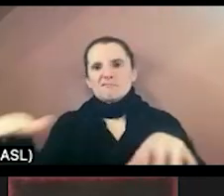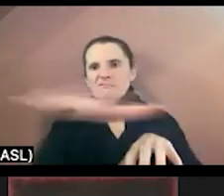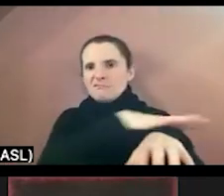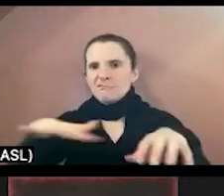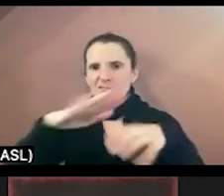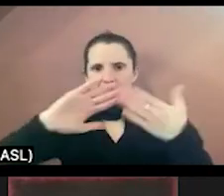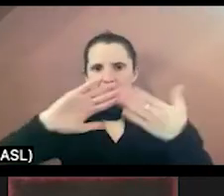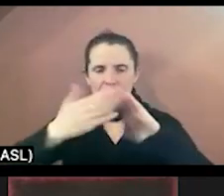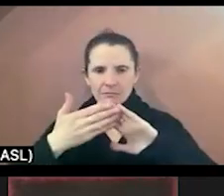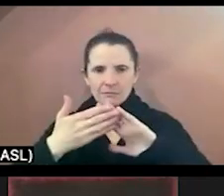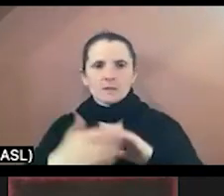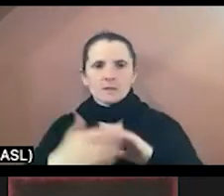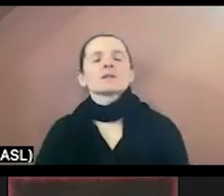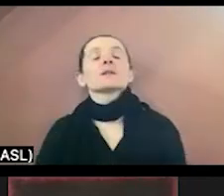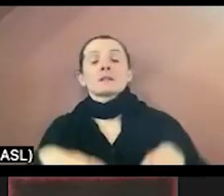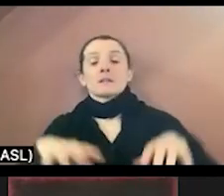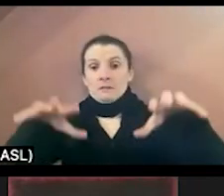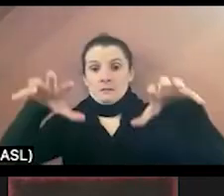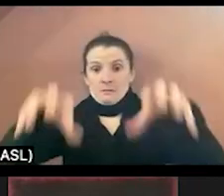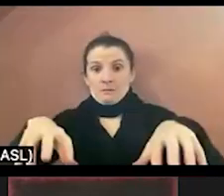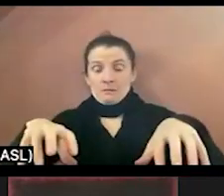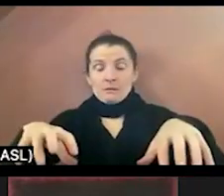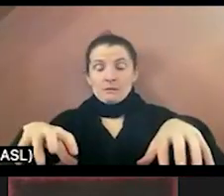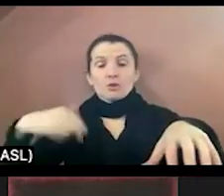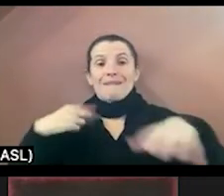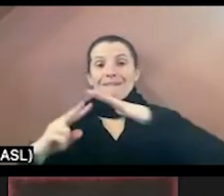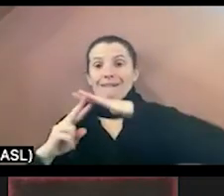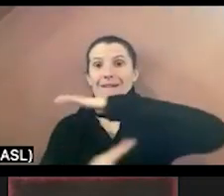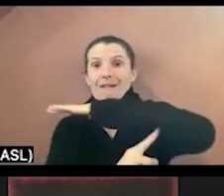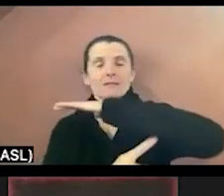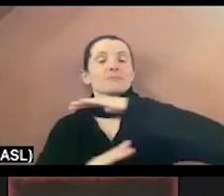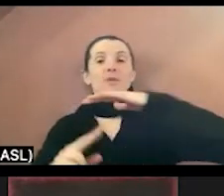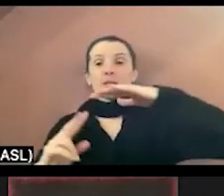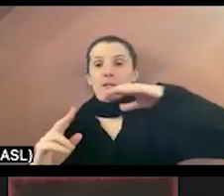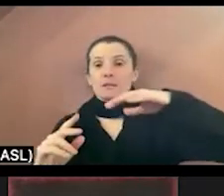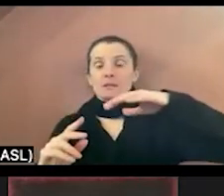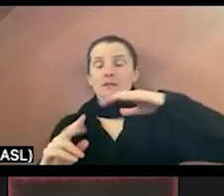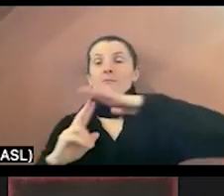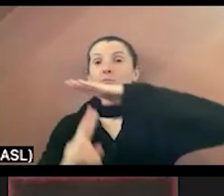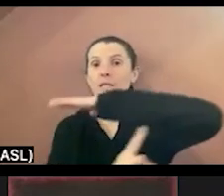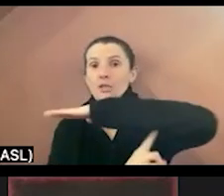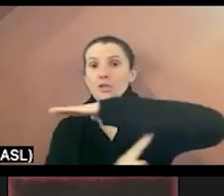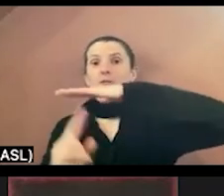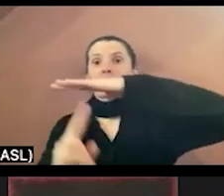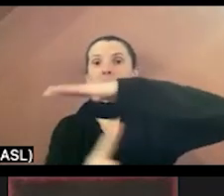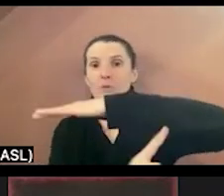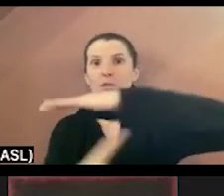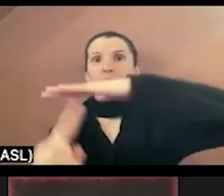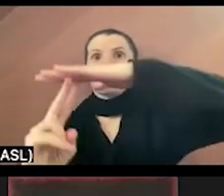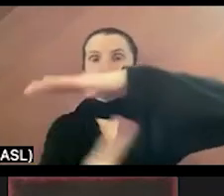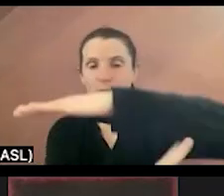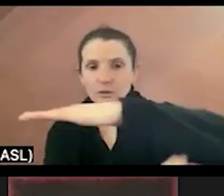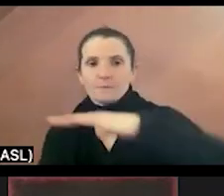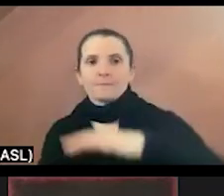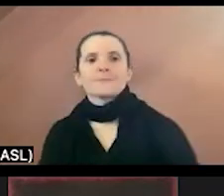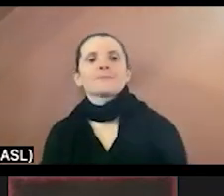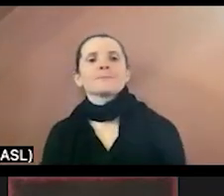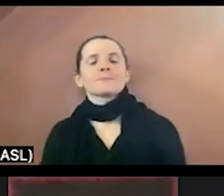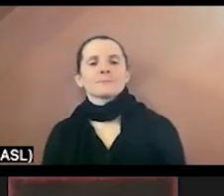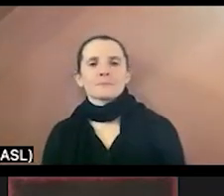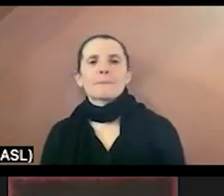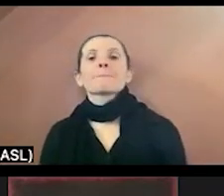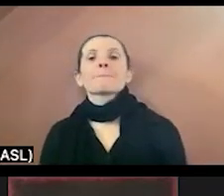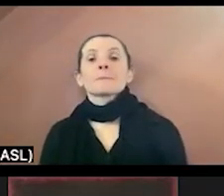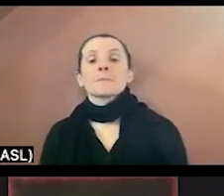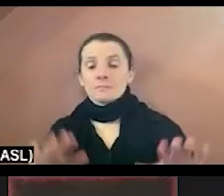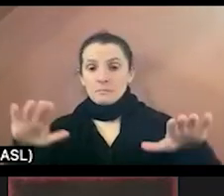were four bridges, two connecting it to the left bank and two connecting it to the right bank. From the